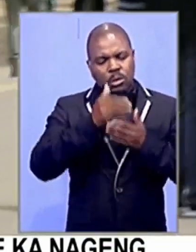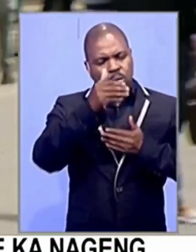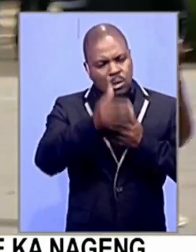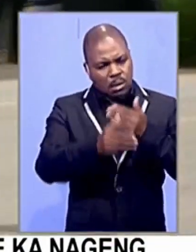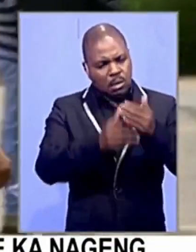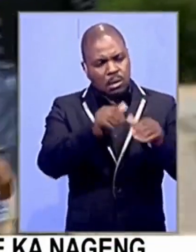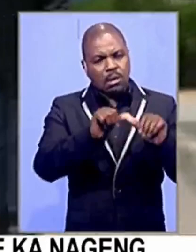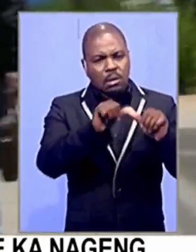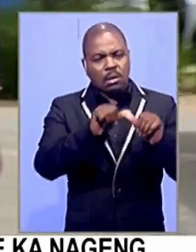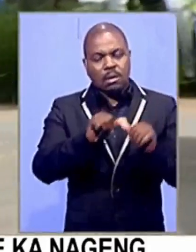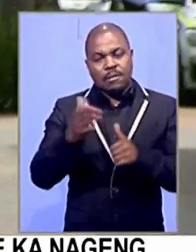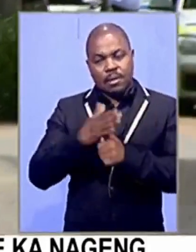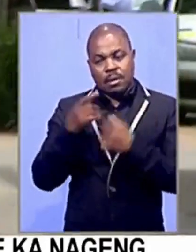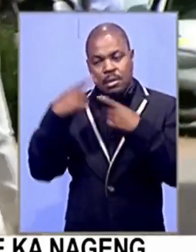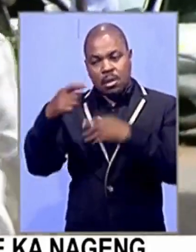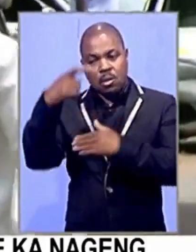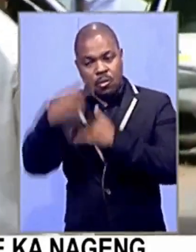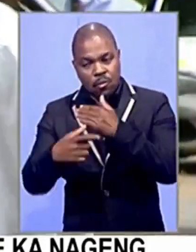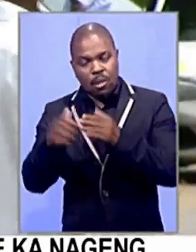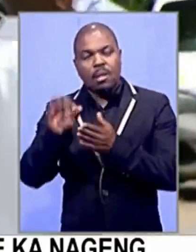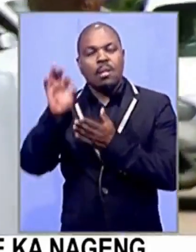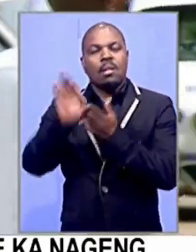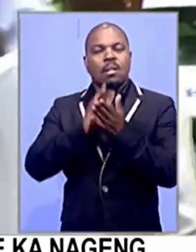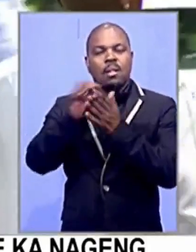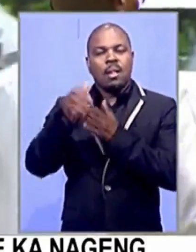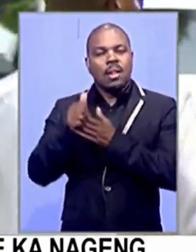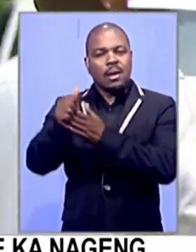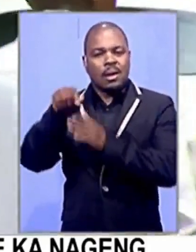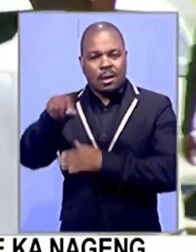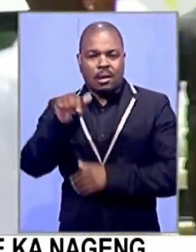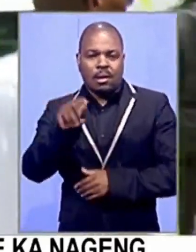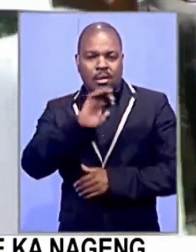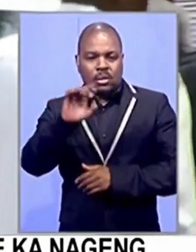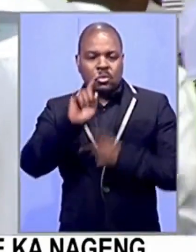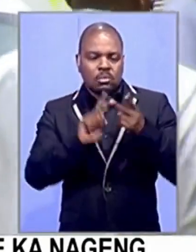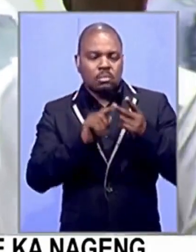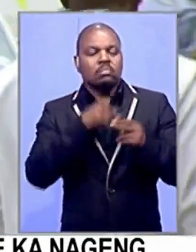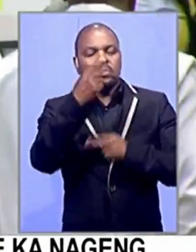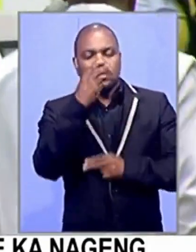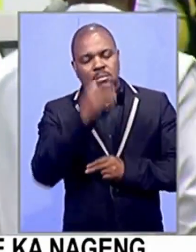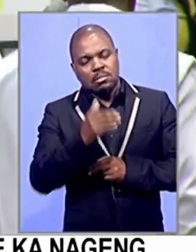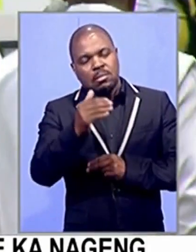Let's go to conference, elect a leader of the ANC, and see what happens beyond that point.